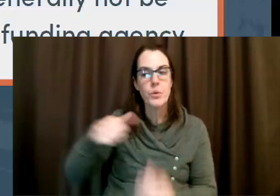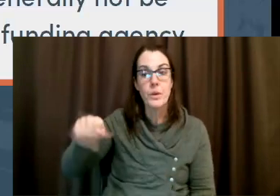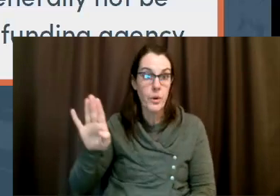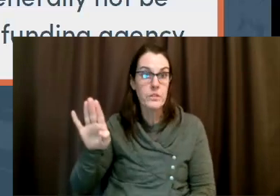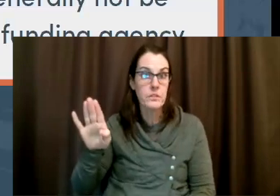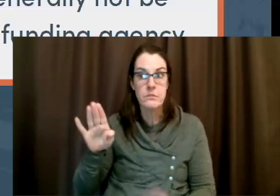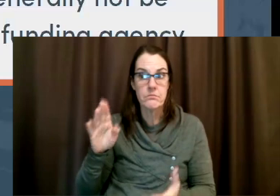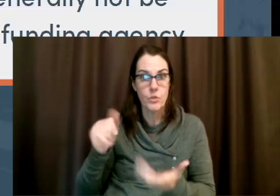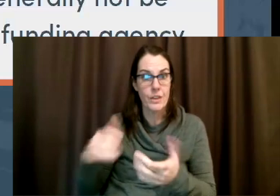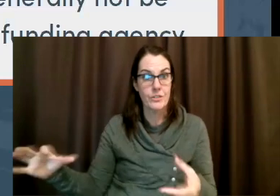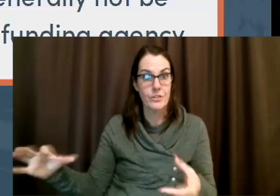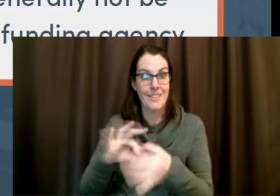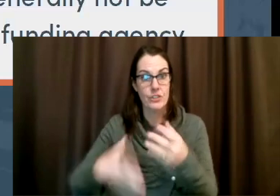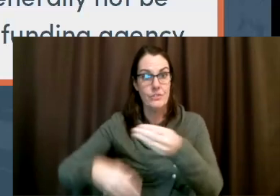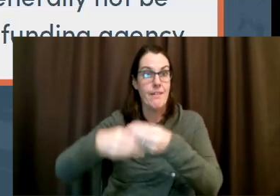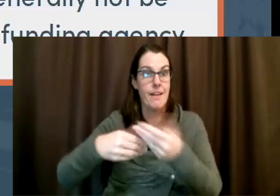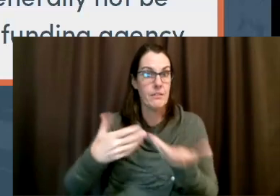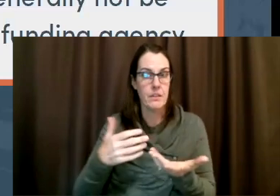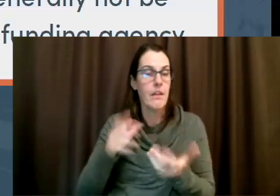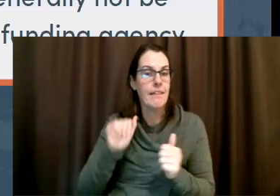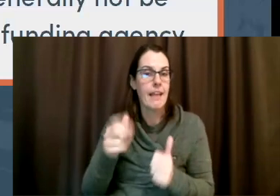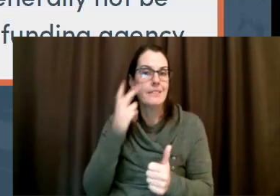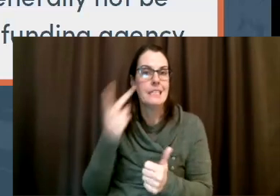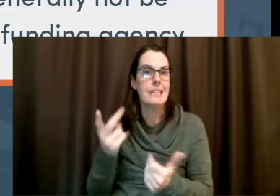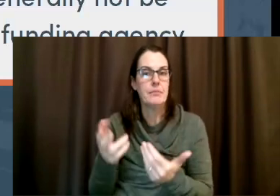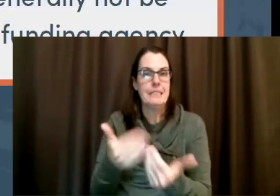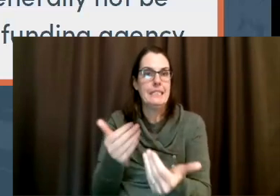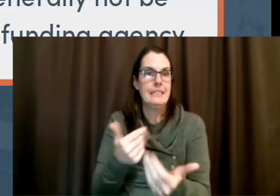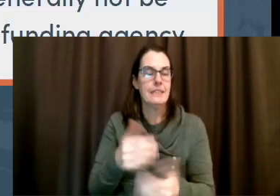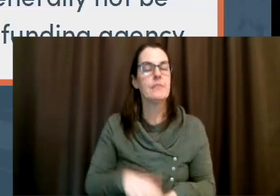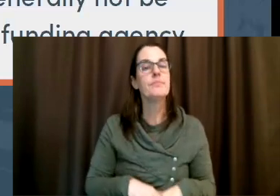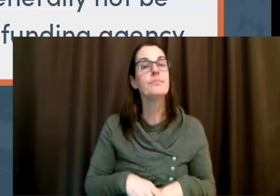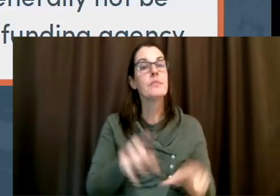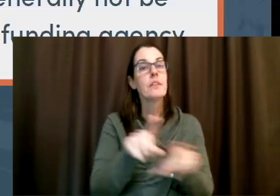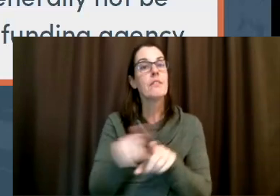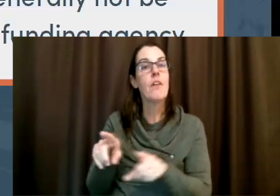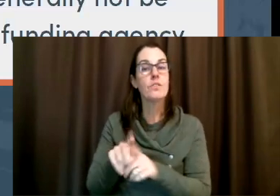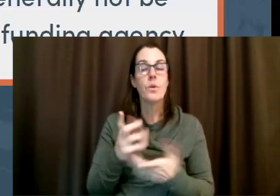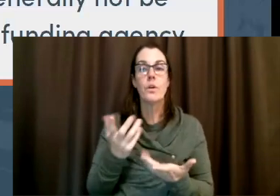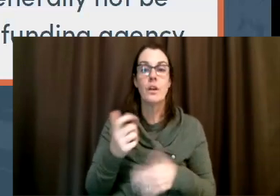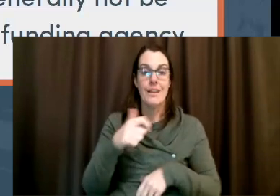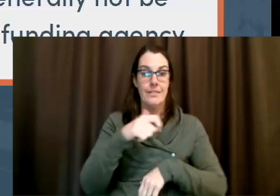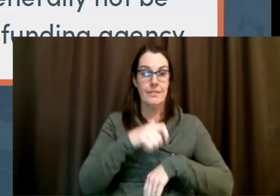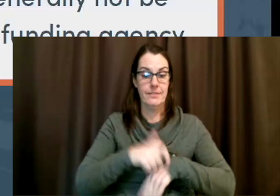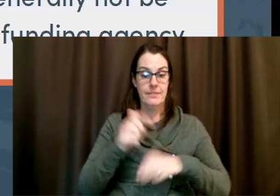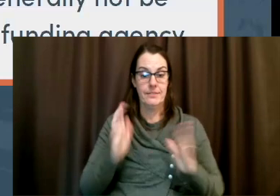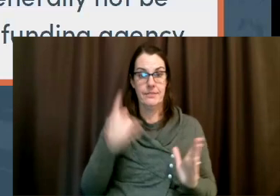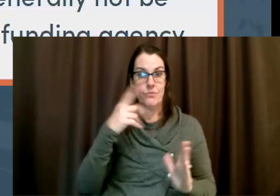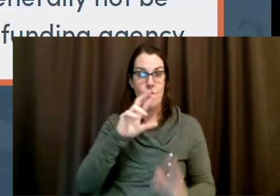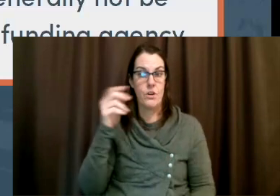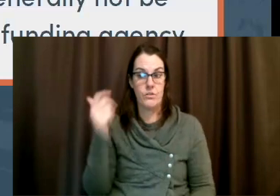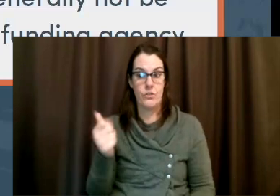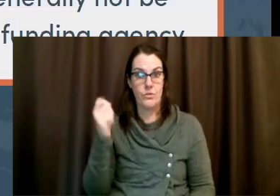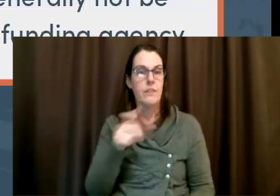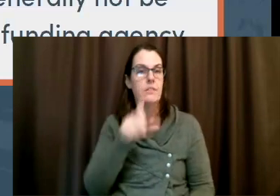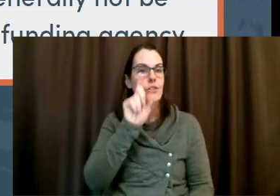needed. And then as we did, the performance period for the grant should be displayed right in your accounting system so